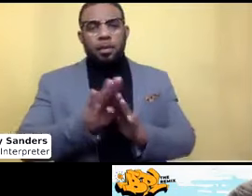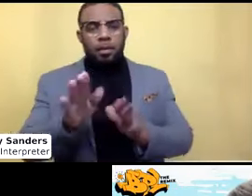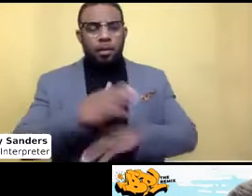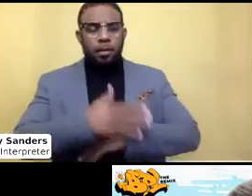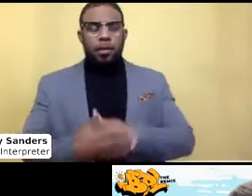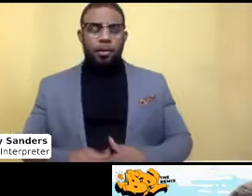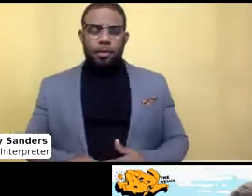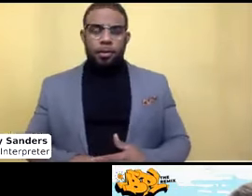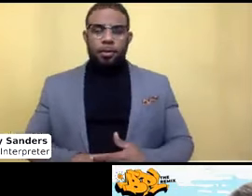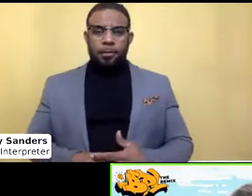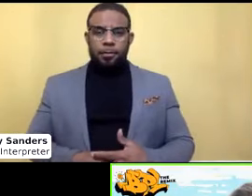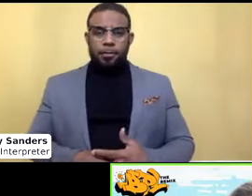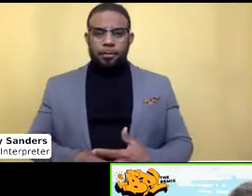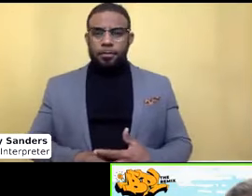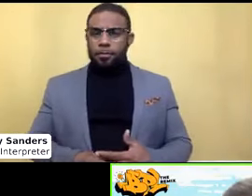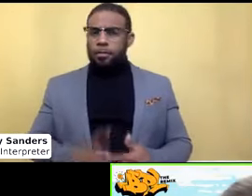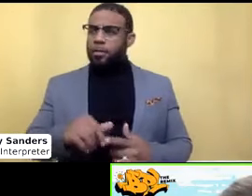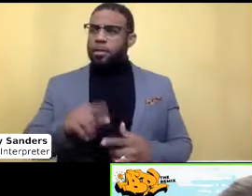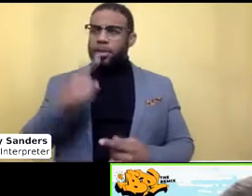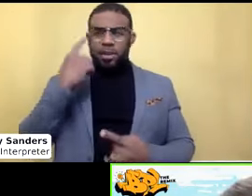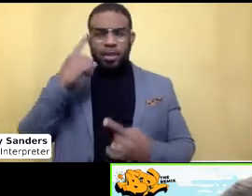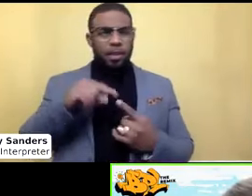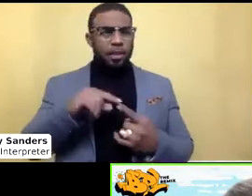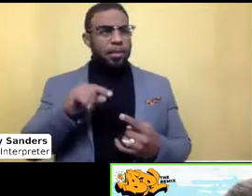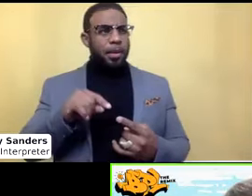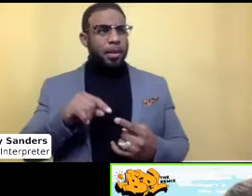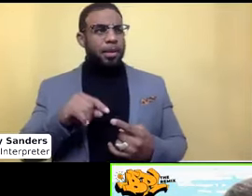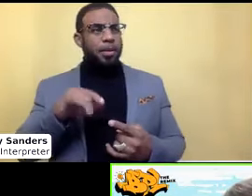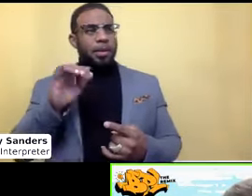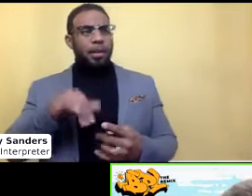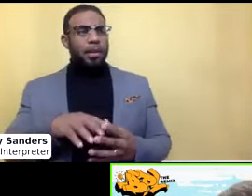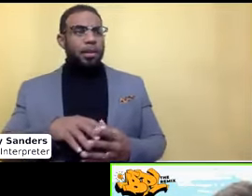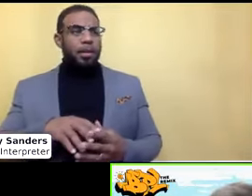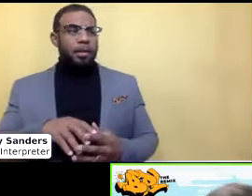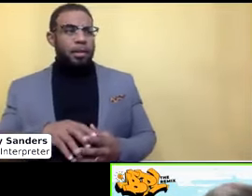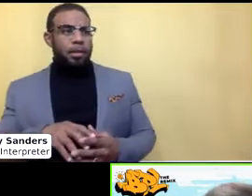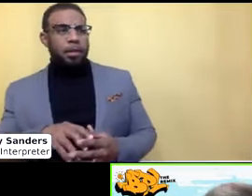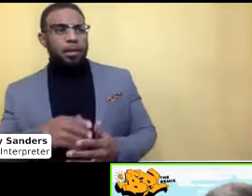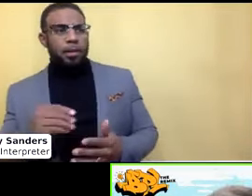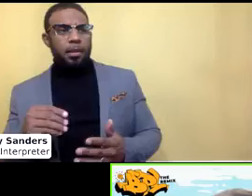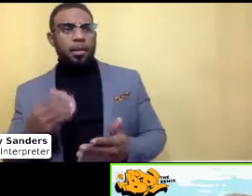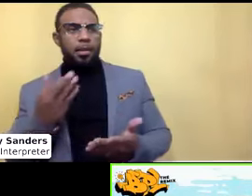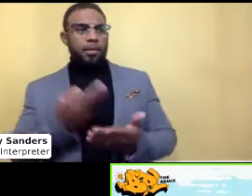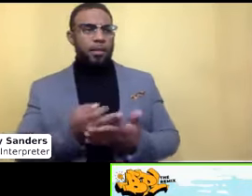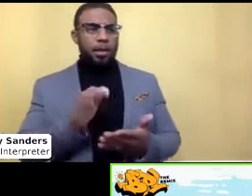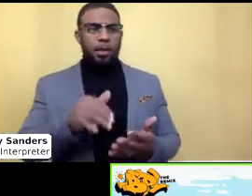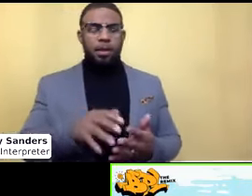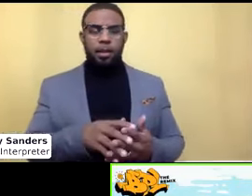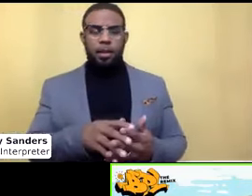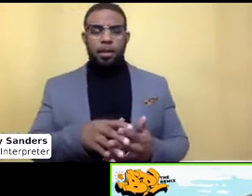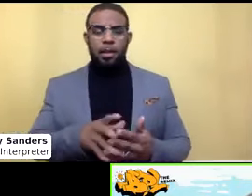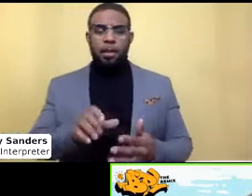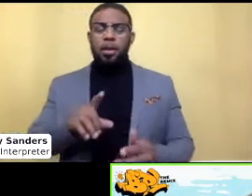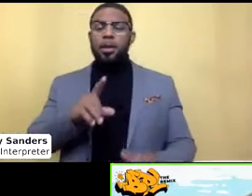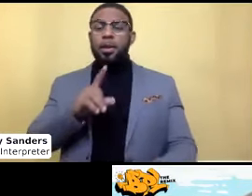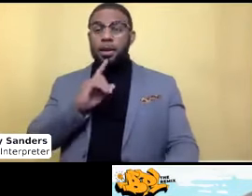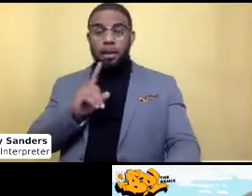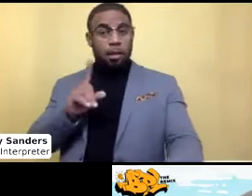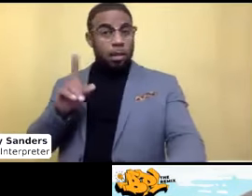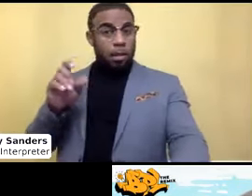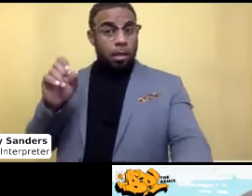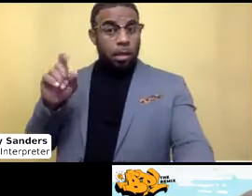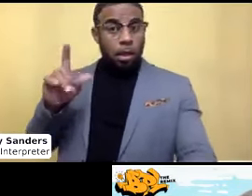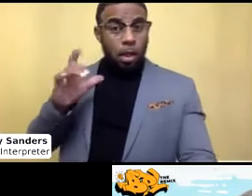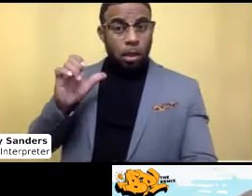country. And when you think about that, and the fact that there is this. I'm sorry.